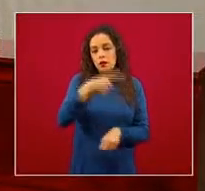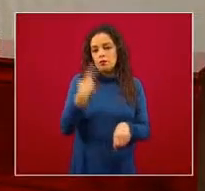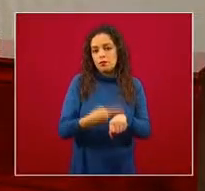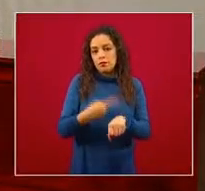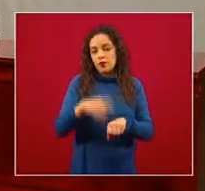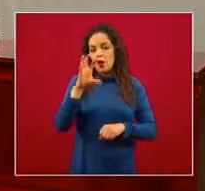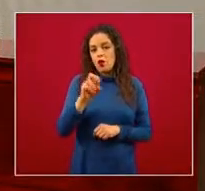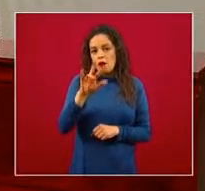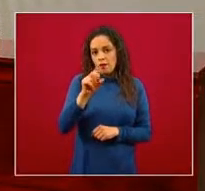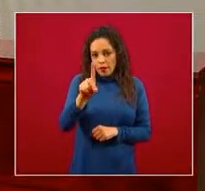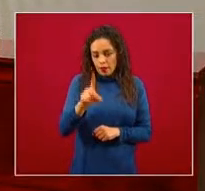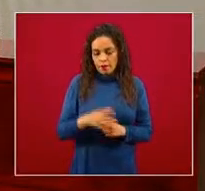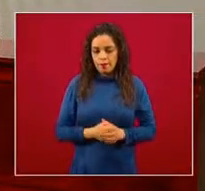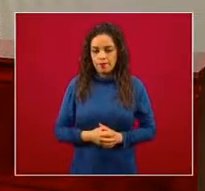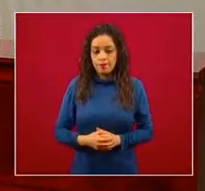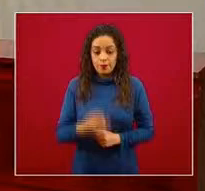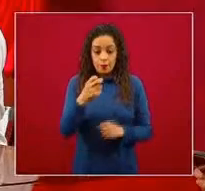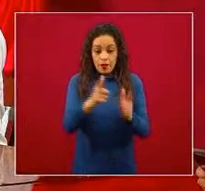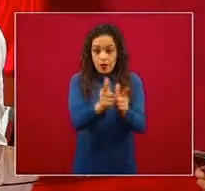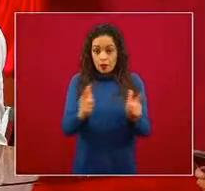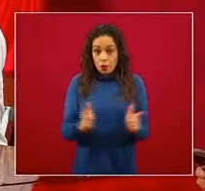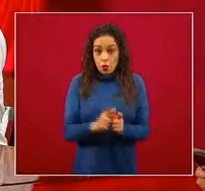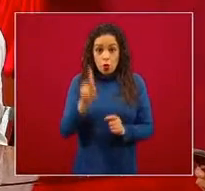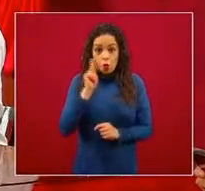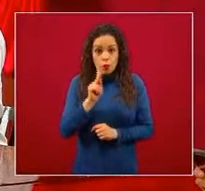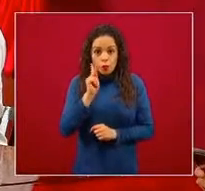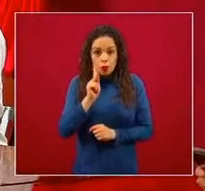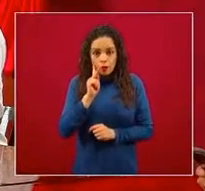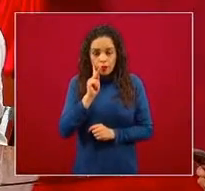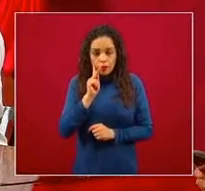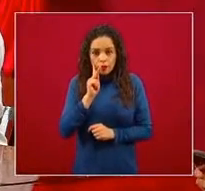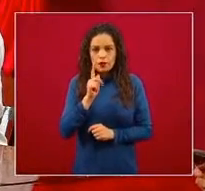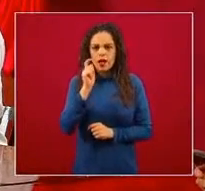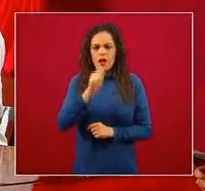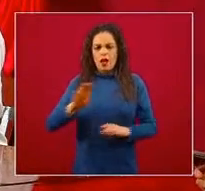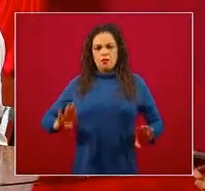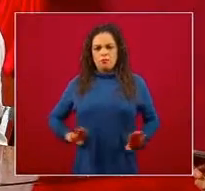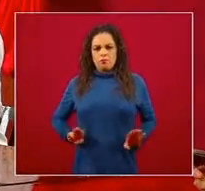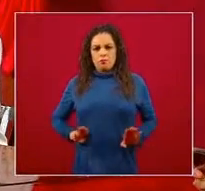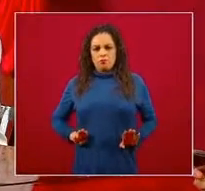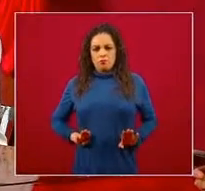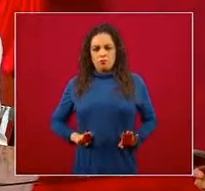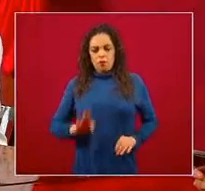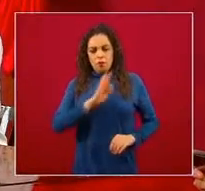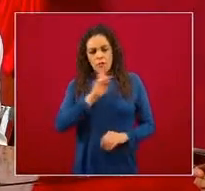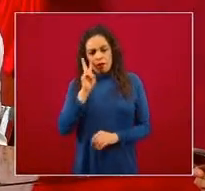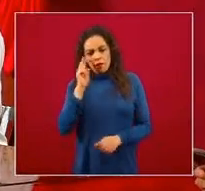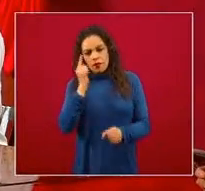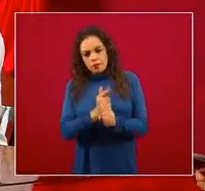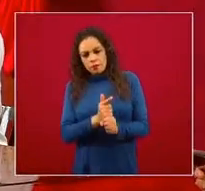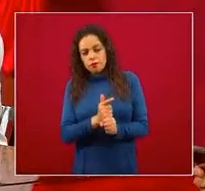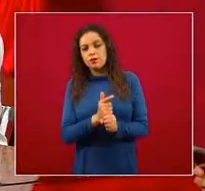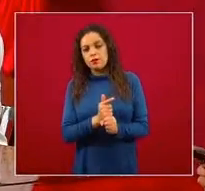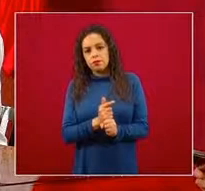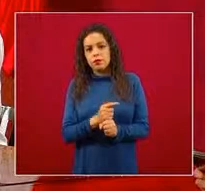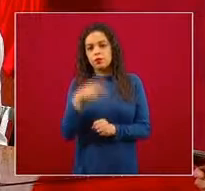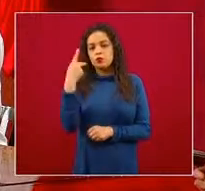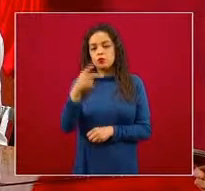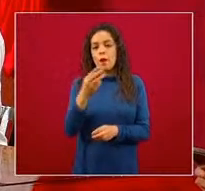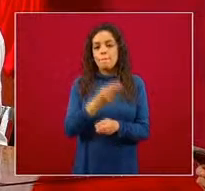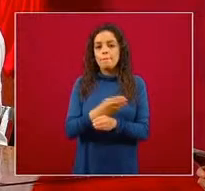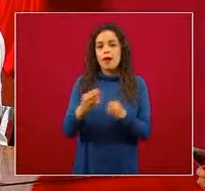And so within that set of tests, what they do is they identify the virus and the